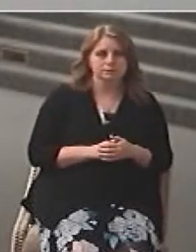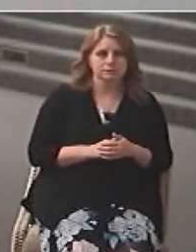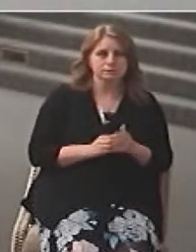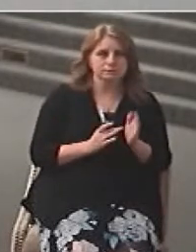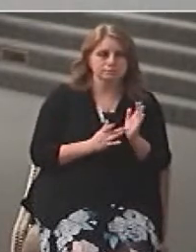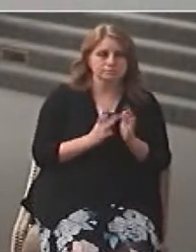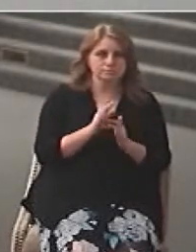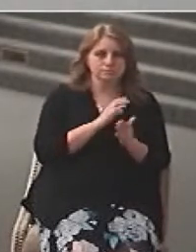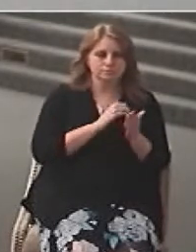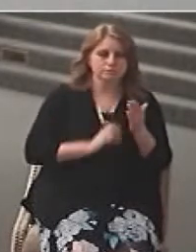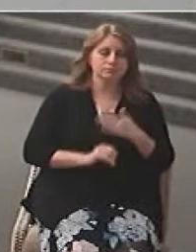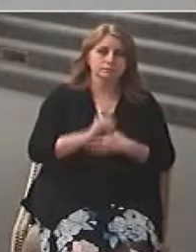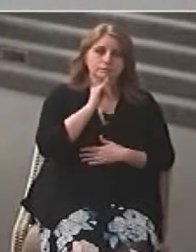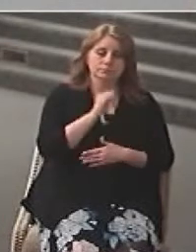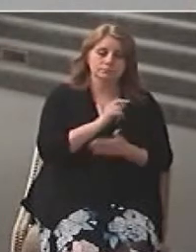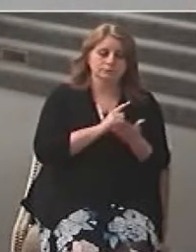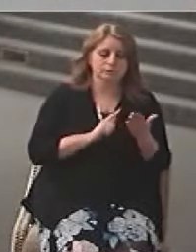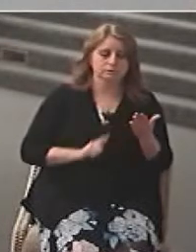Jesus Christ is Lord.